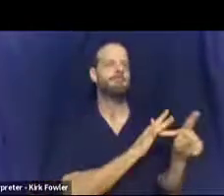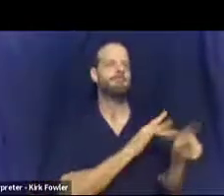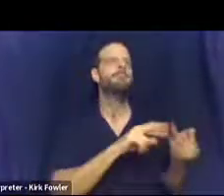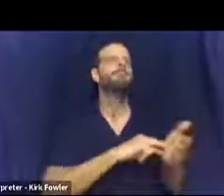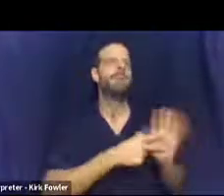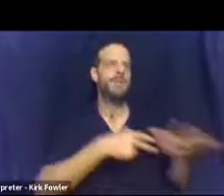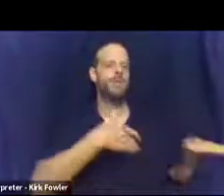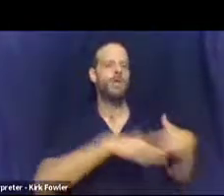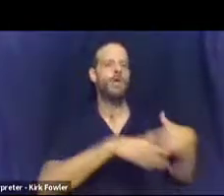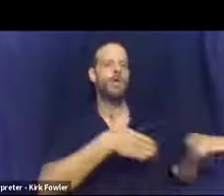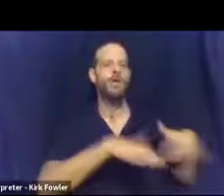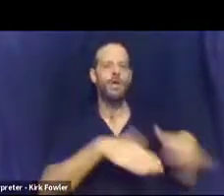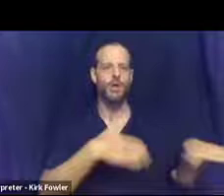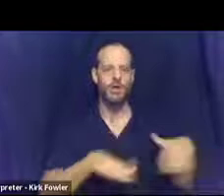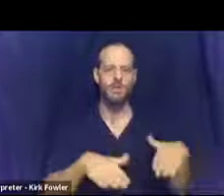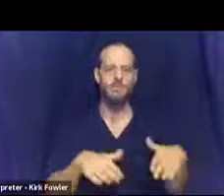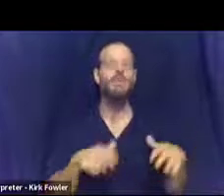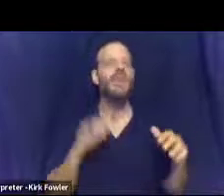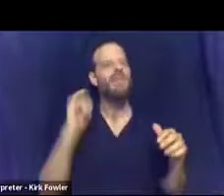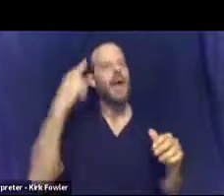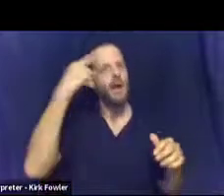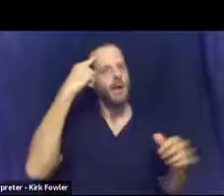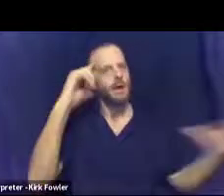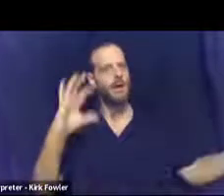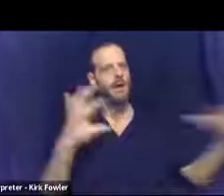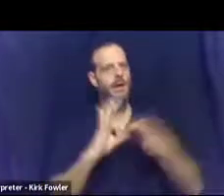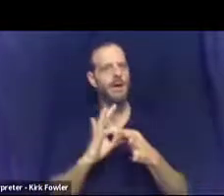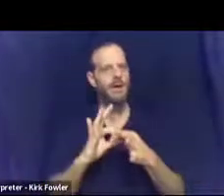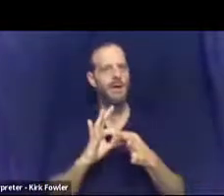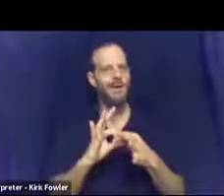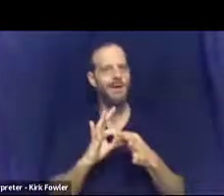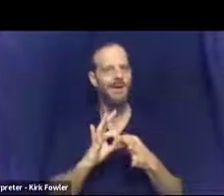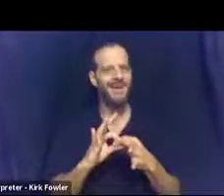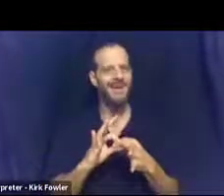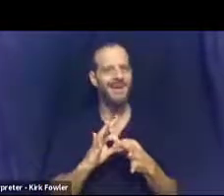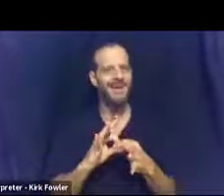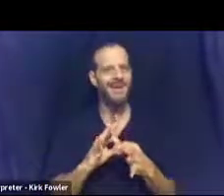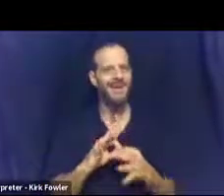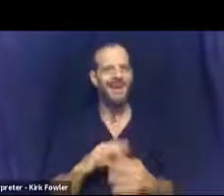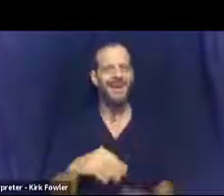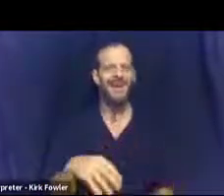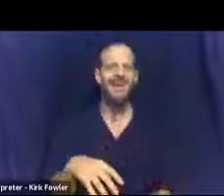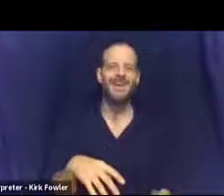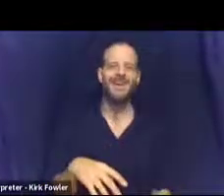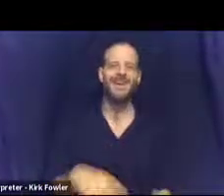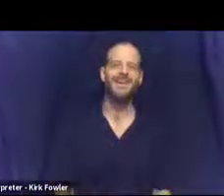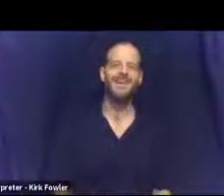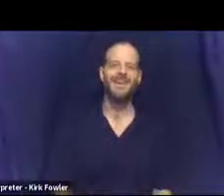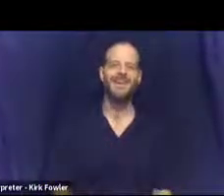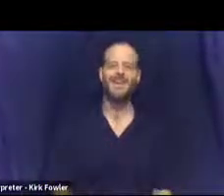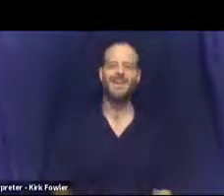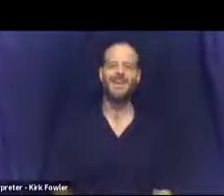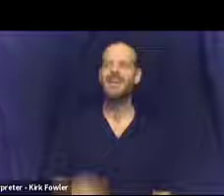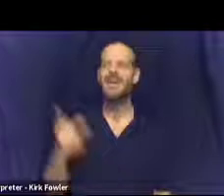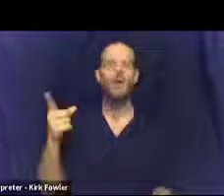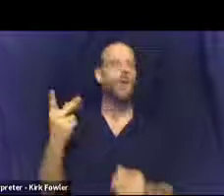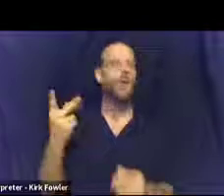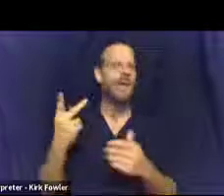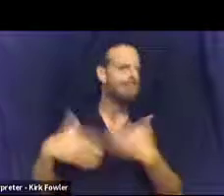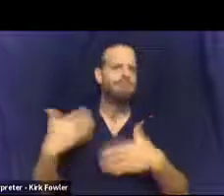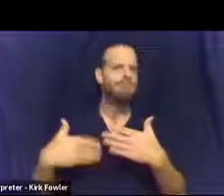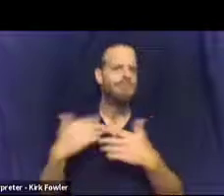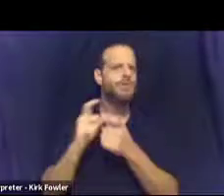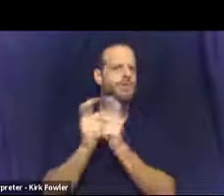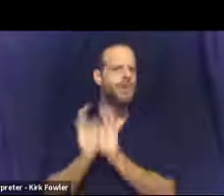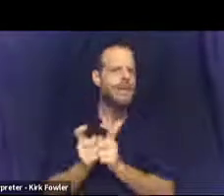branch off the tree to give to me the next time I came in. And he said, is this what you're talking about? So we tweaked it a little bit. But